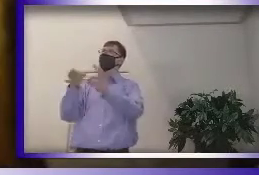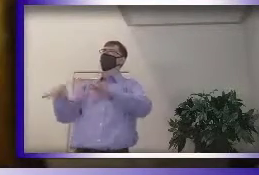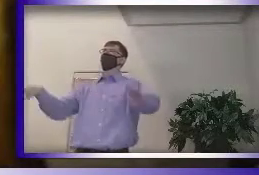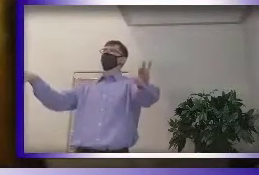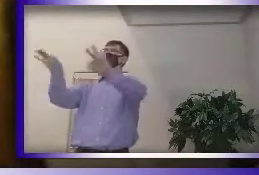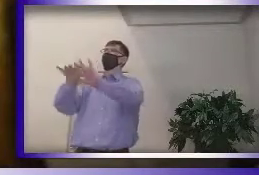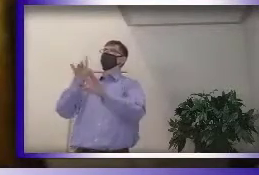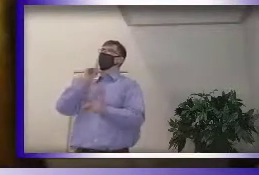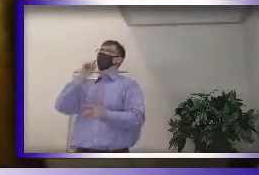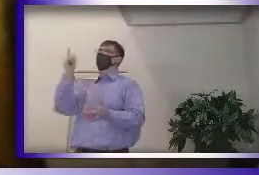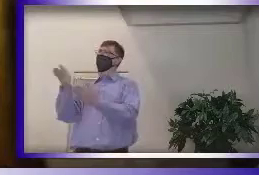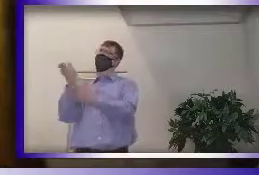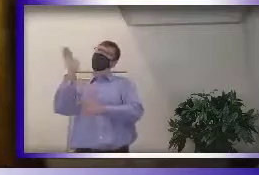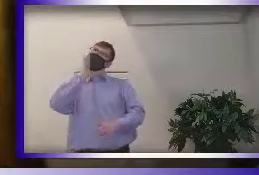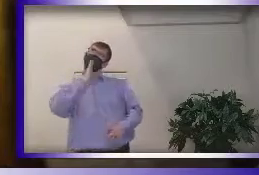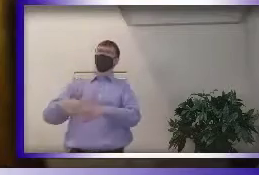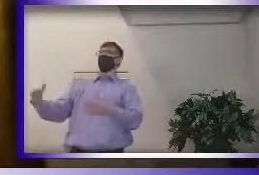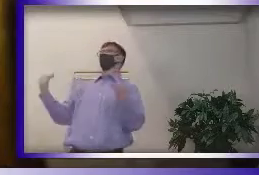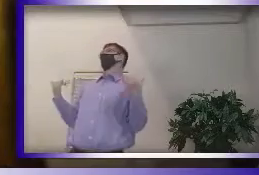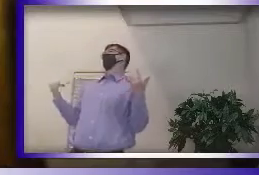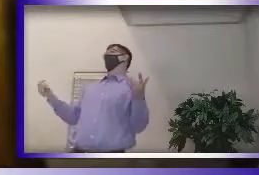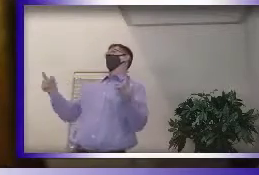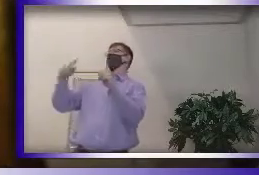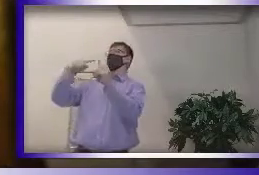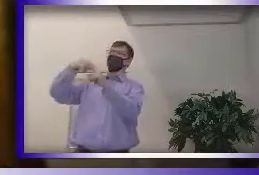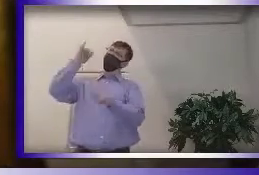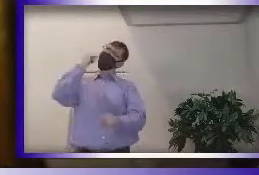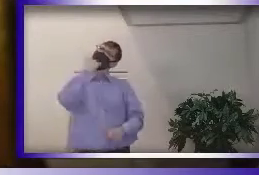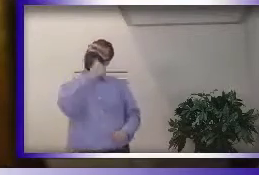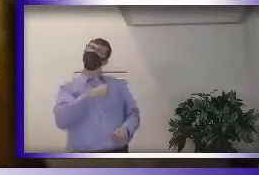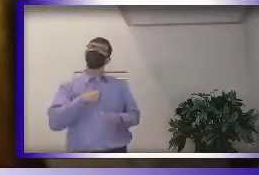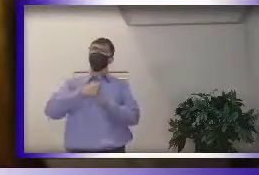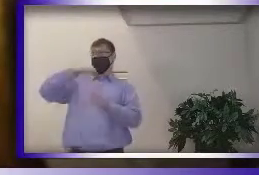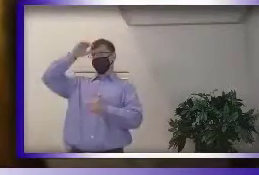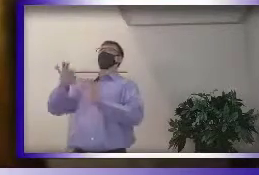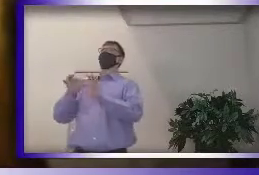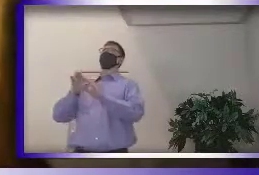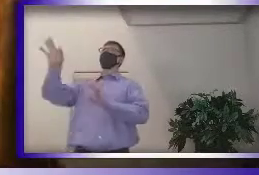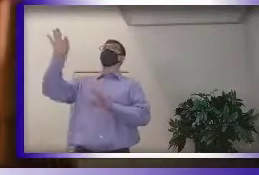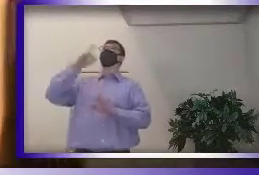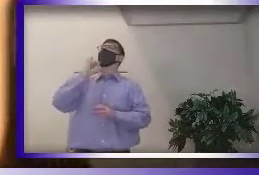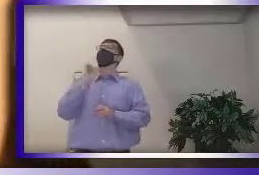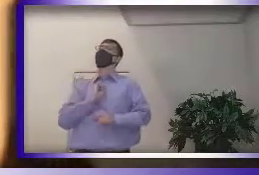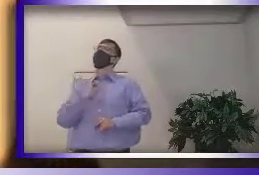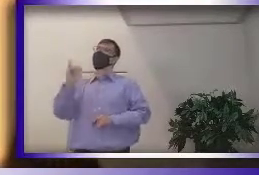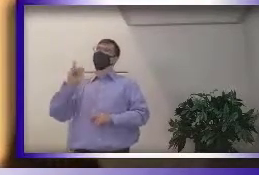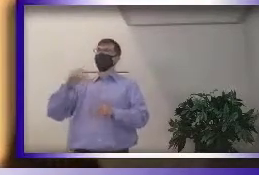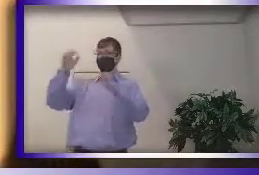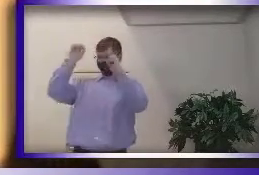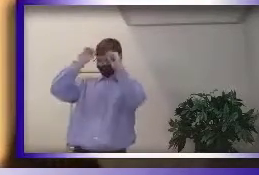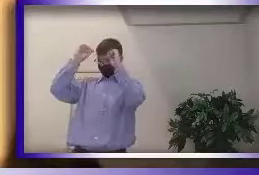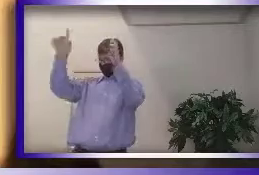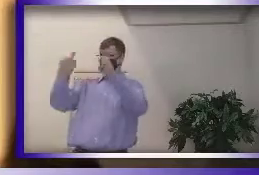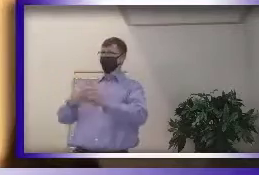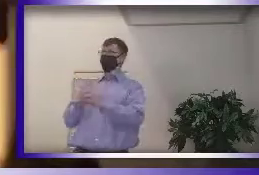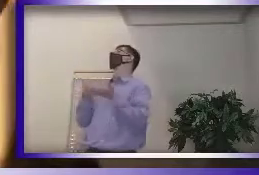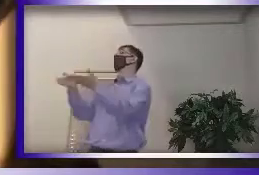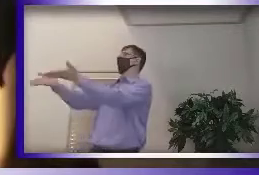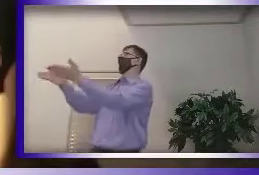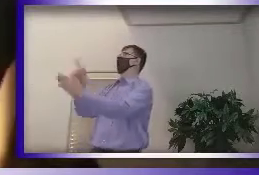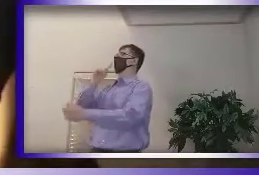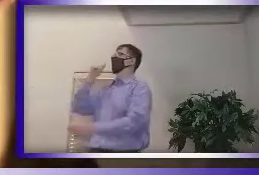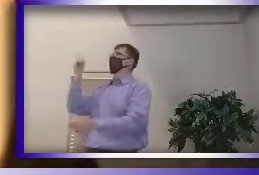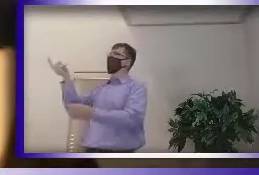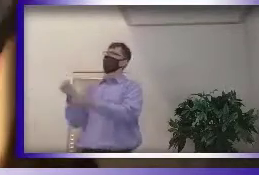to let go of my married name, which was Donnelly. I liked Donnelly because it was closer to the front of the